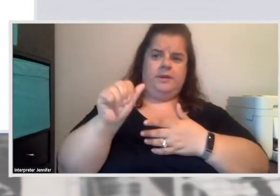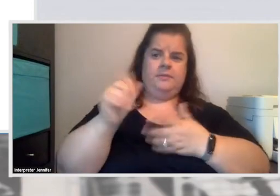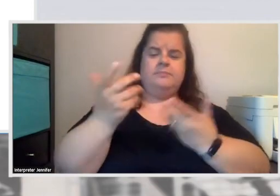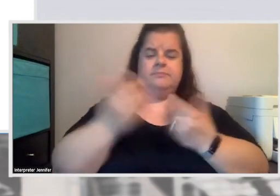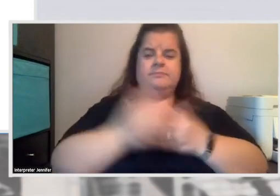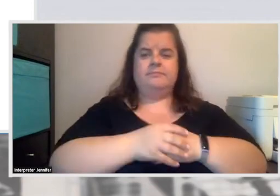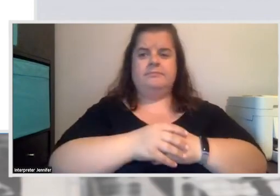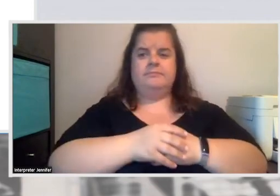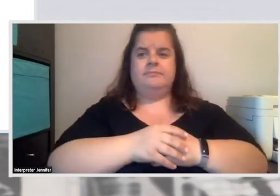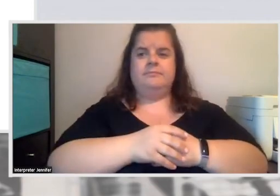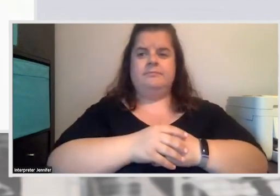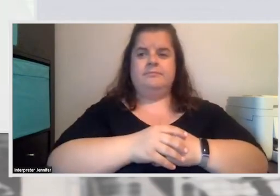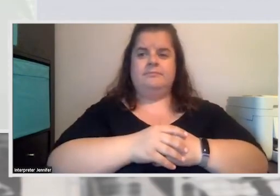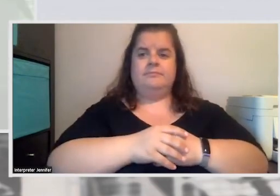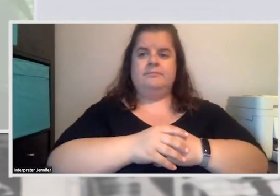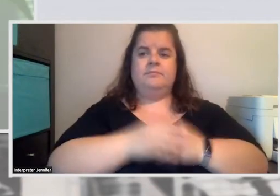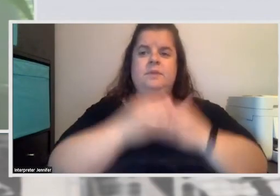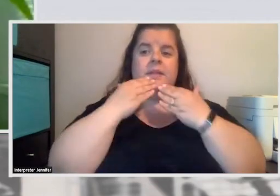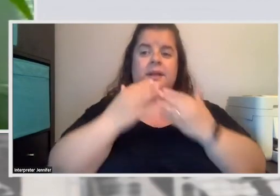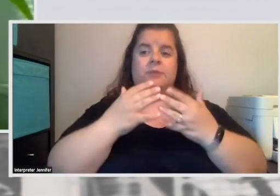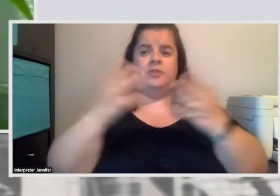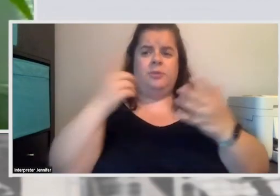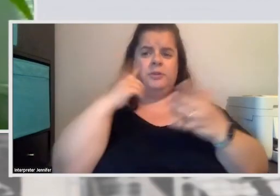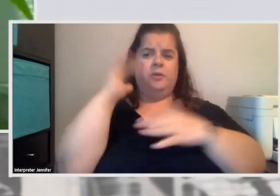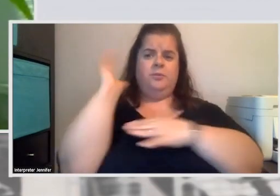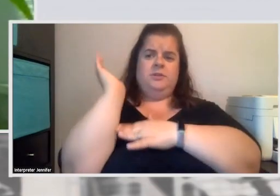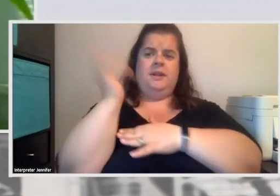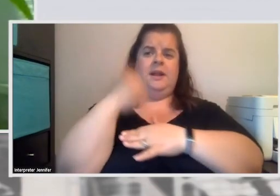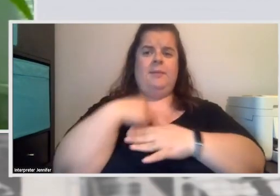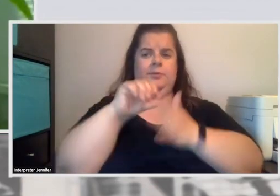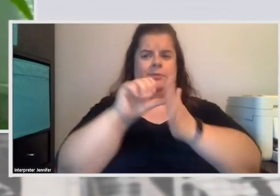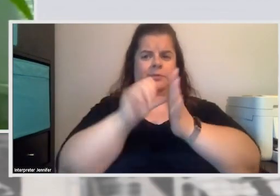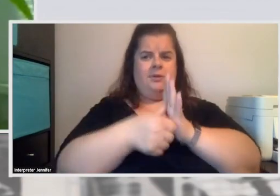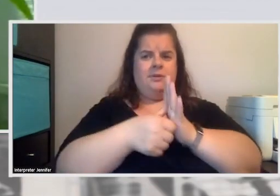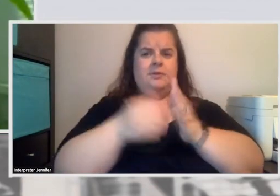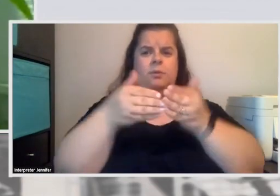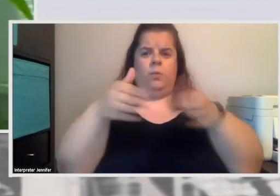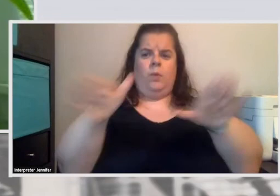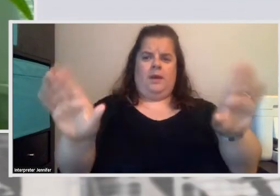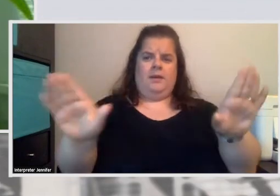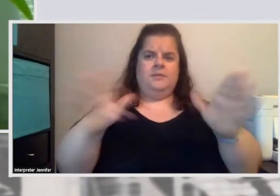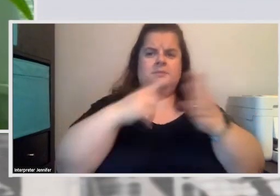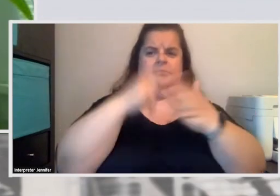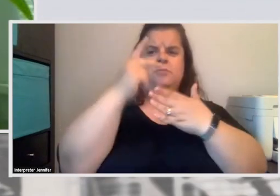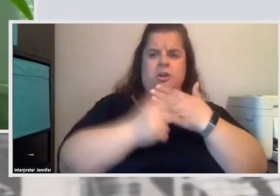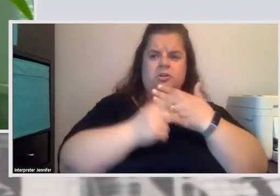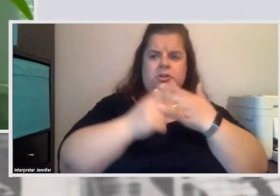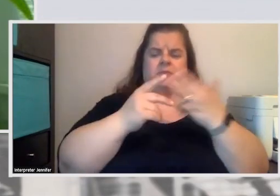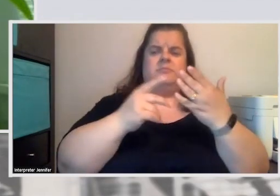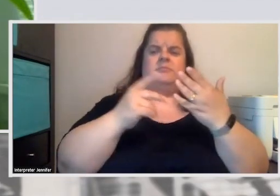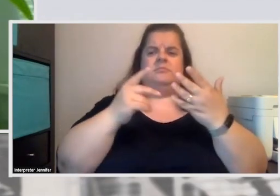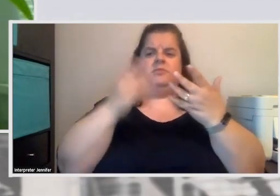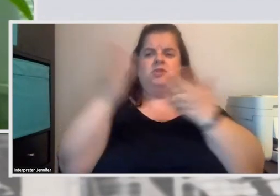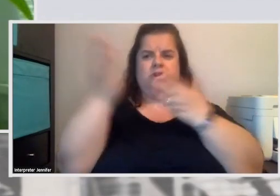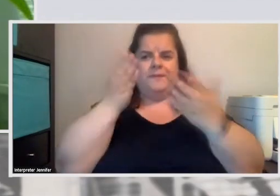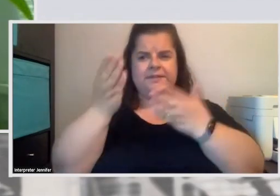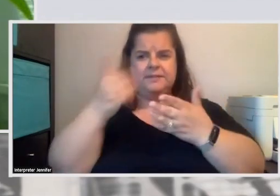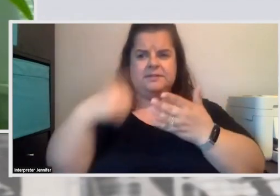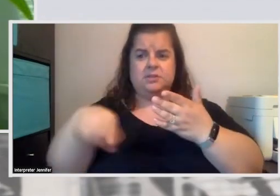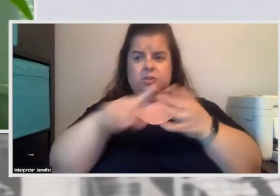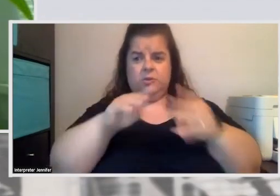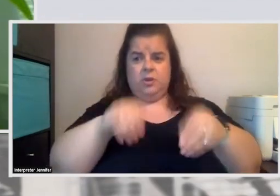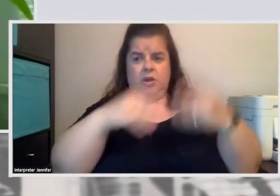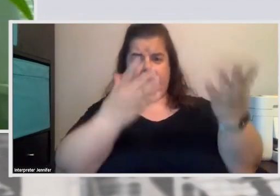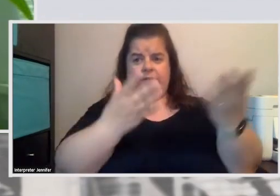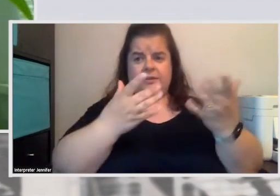much. Yeah, thank you for presenting. I'm always impressed at the wide breadth of projects and services the URA offers. It seems like y'all are